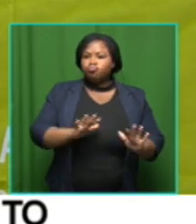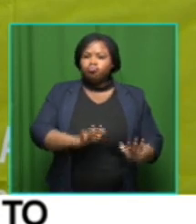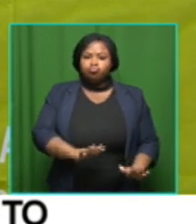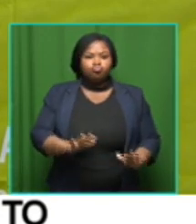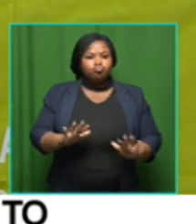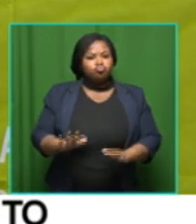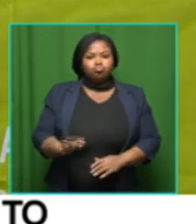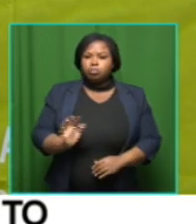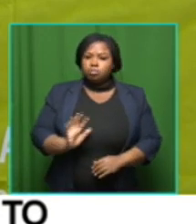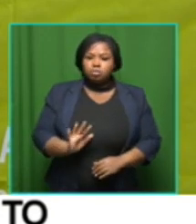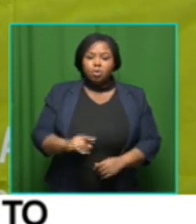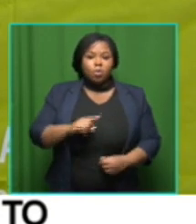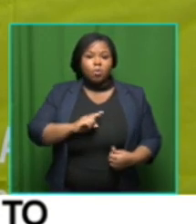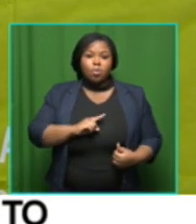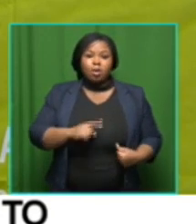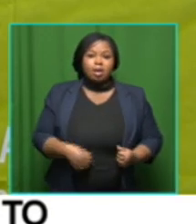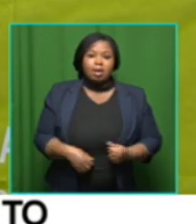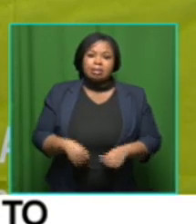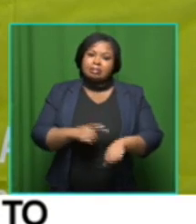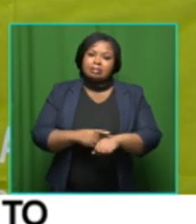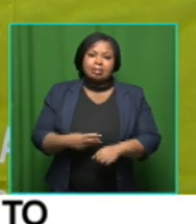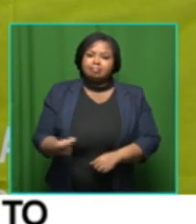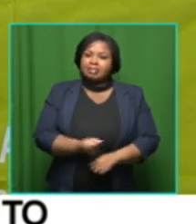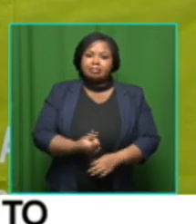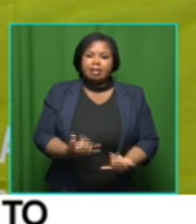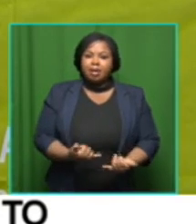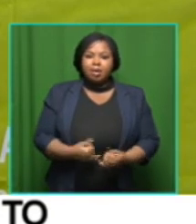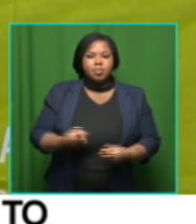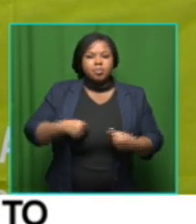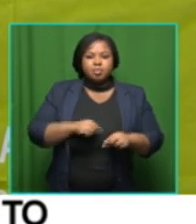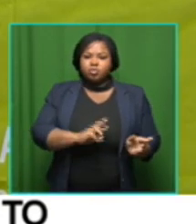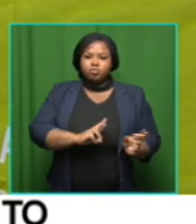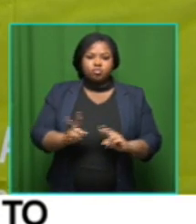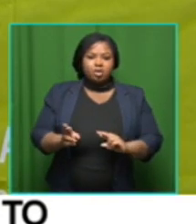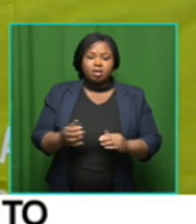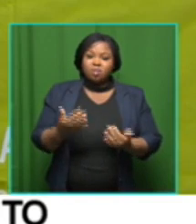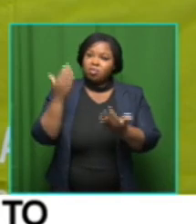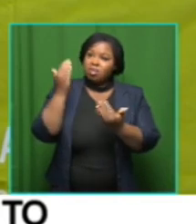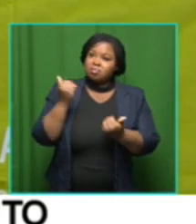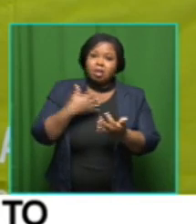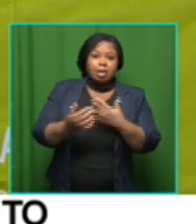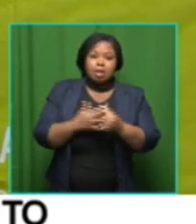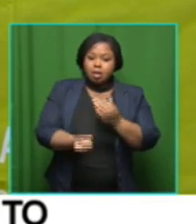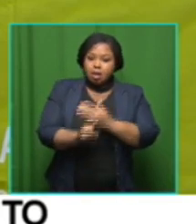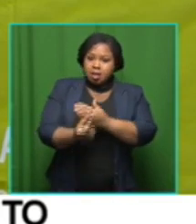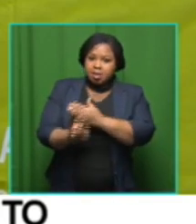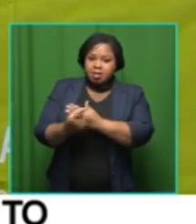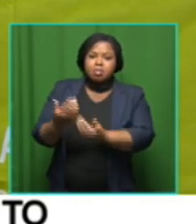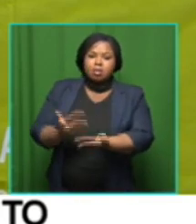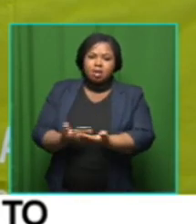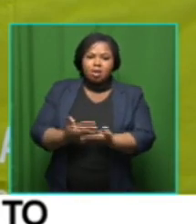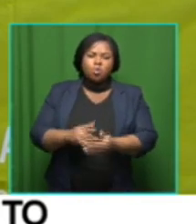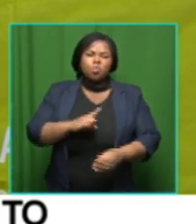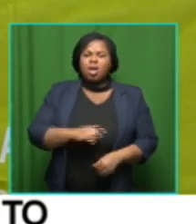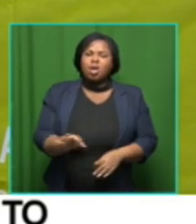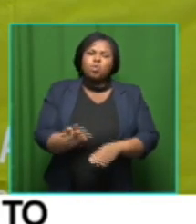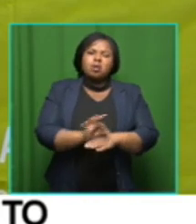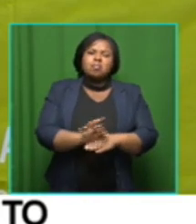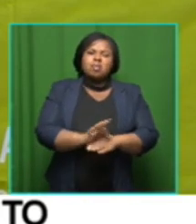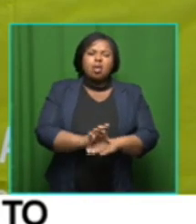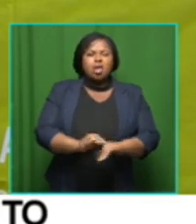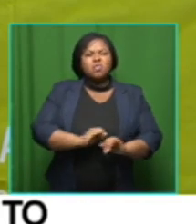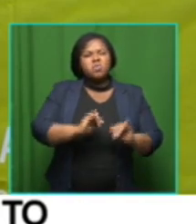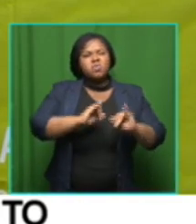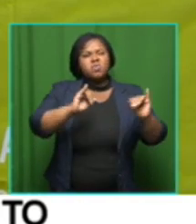because there's not much more time. We must just be ready for whatever then happens. As we say, we plan for the worst even if we hope for the